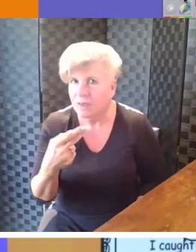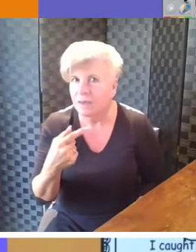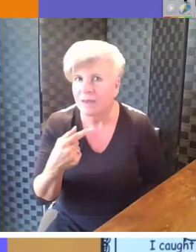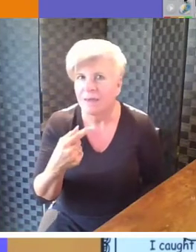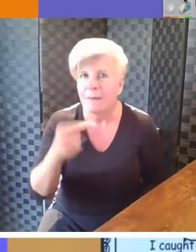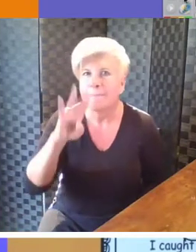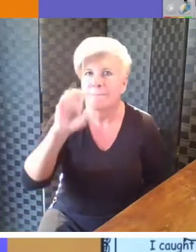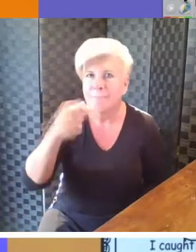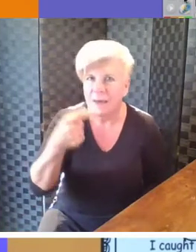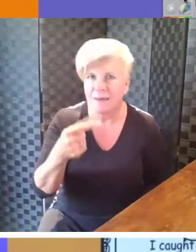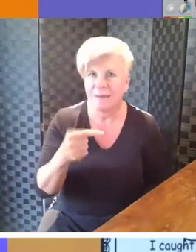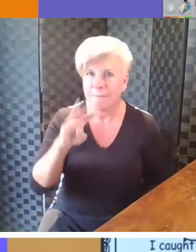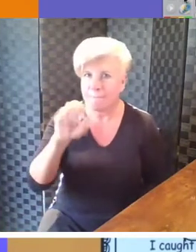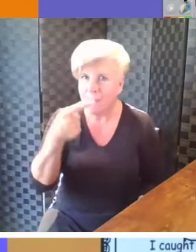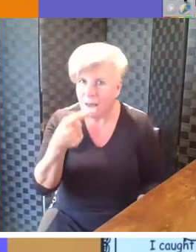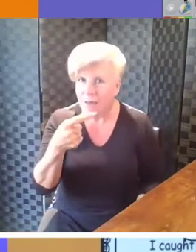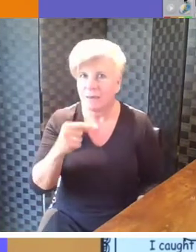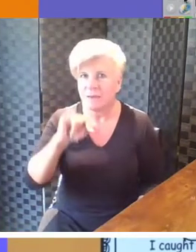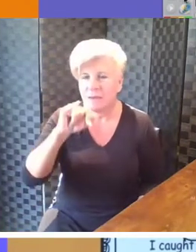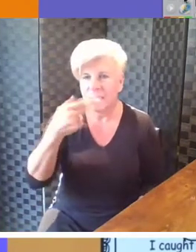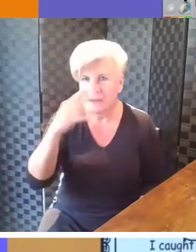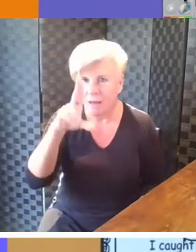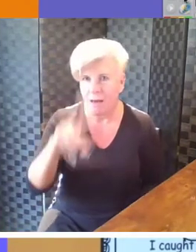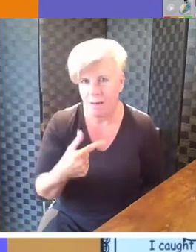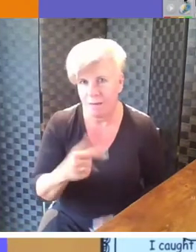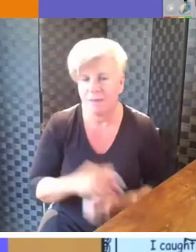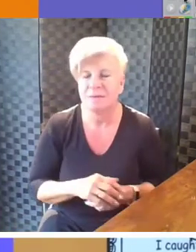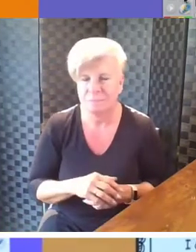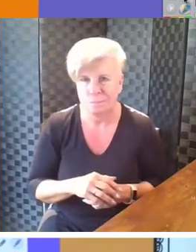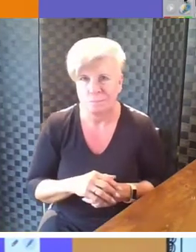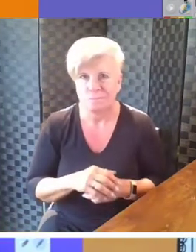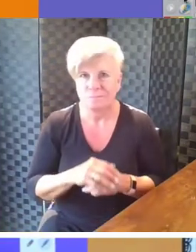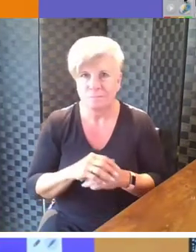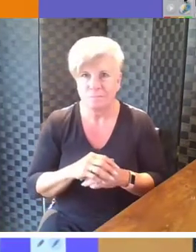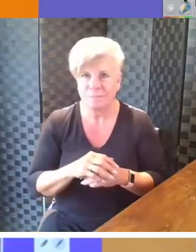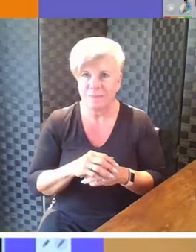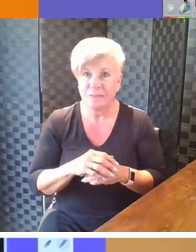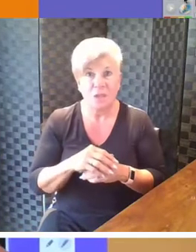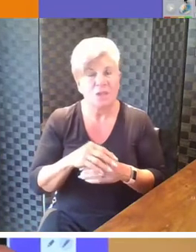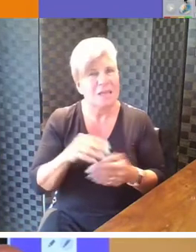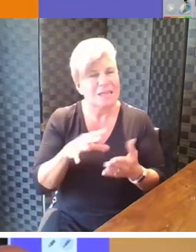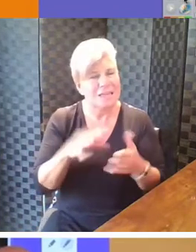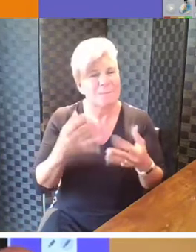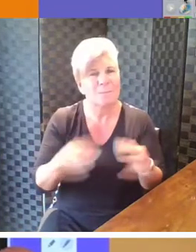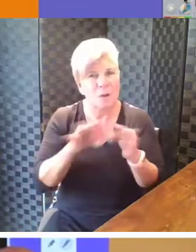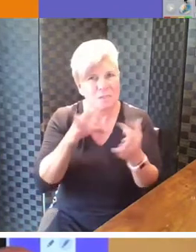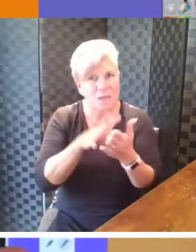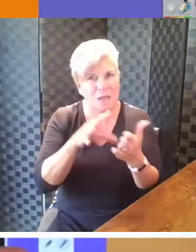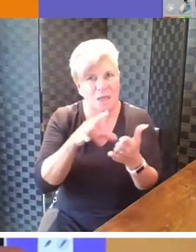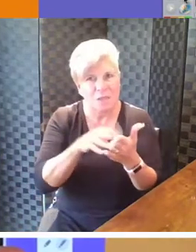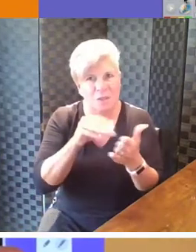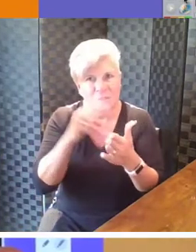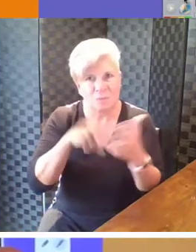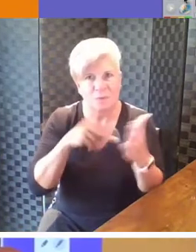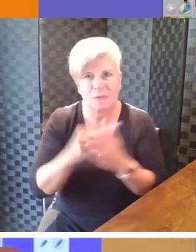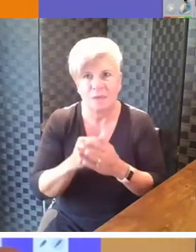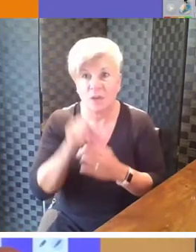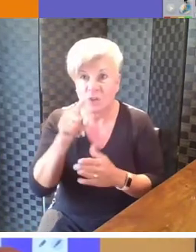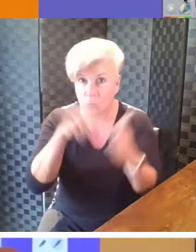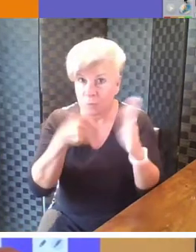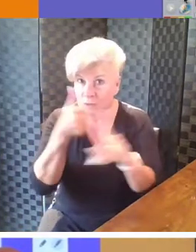could have put rug on there or tug. This was a short poem. That's why I think it's pretty great for you to learn to read. Let's read it one more time by yourselves.